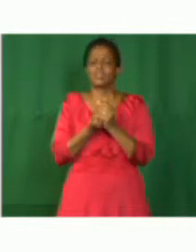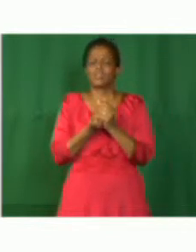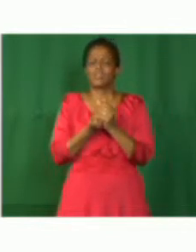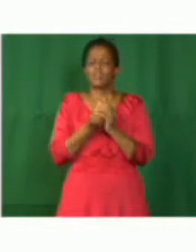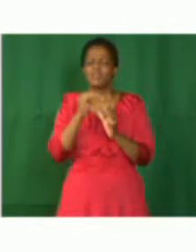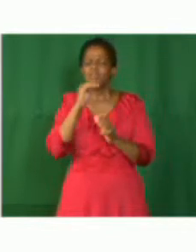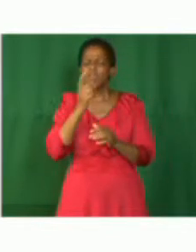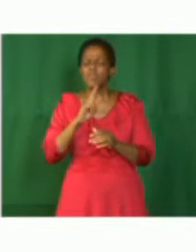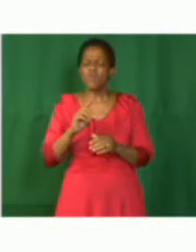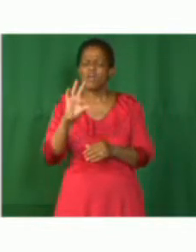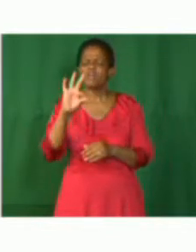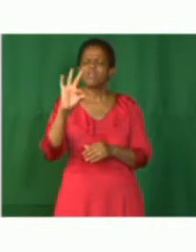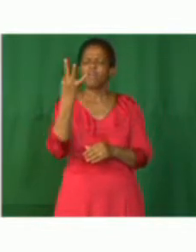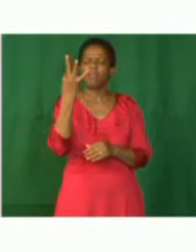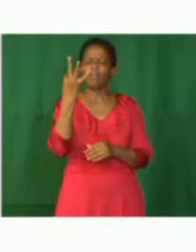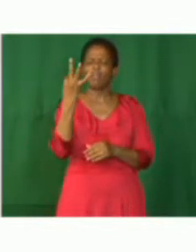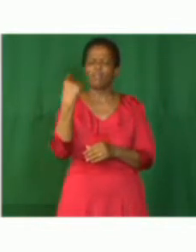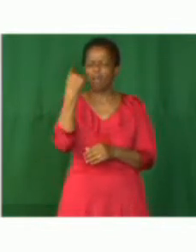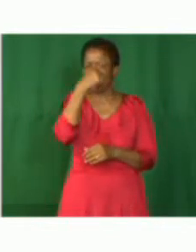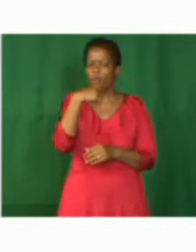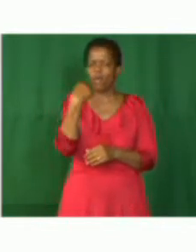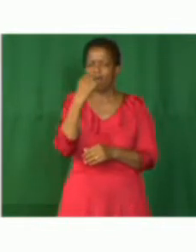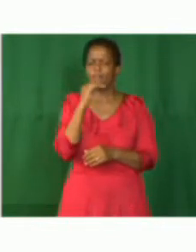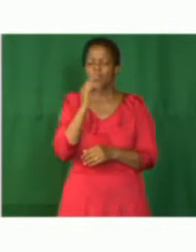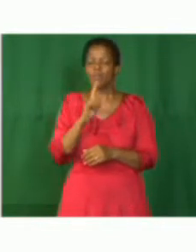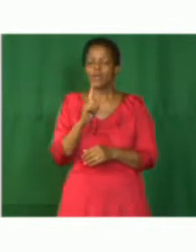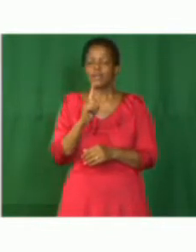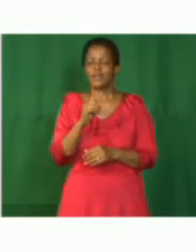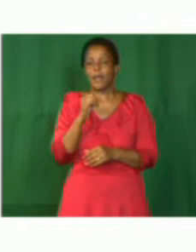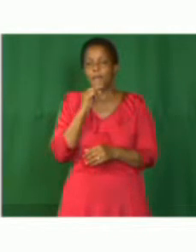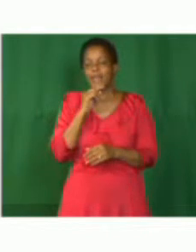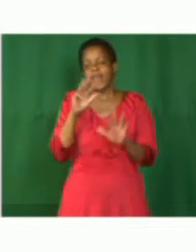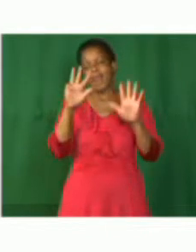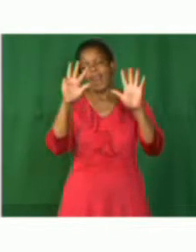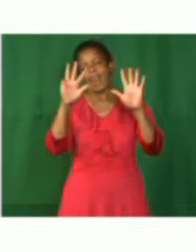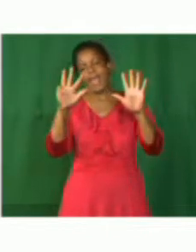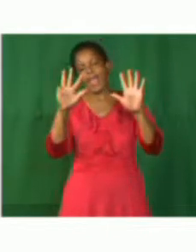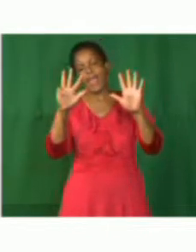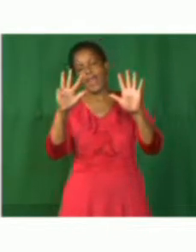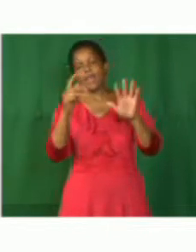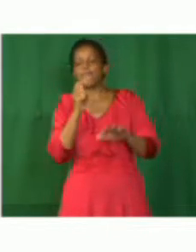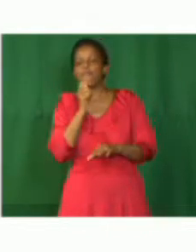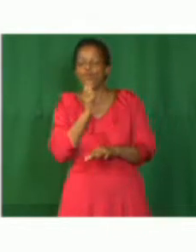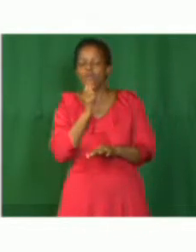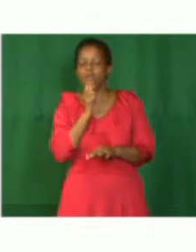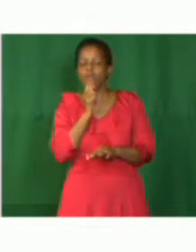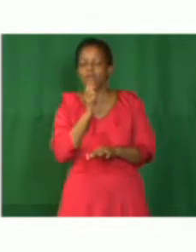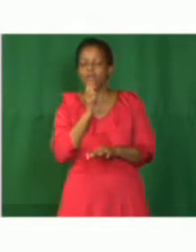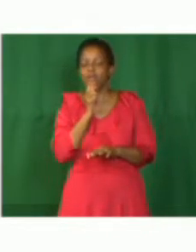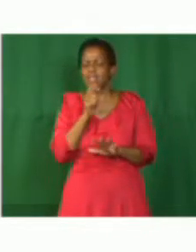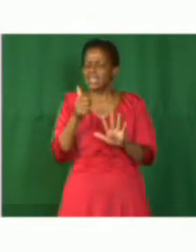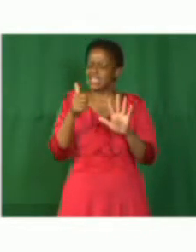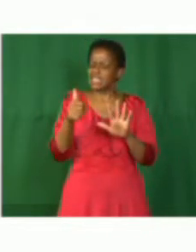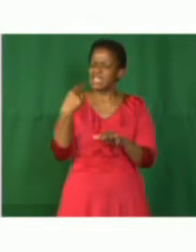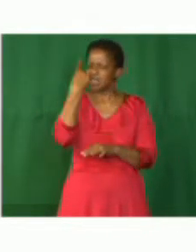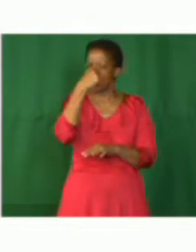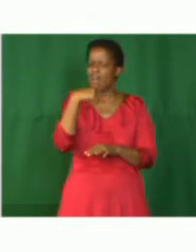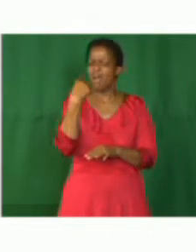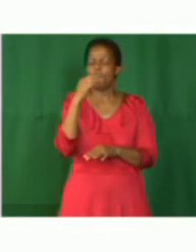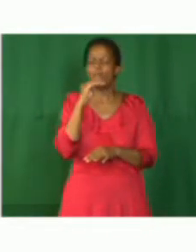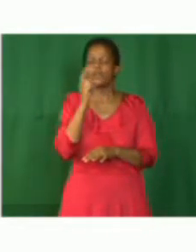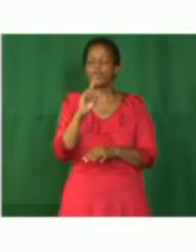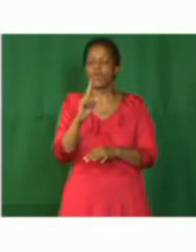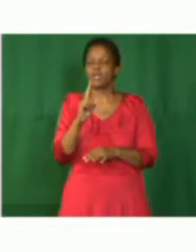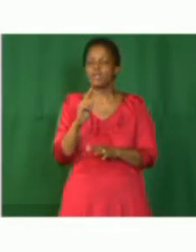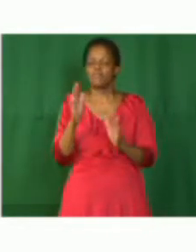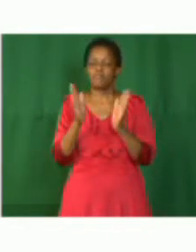hour? The 3rd hour is 9 a.m. This is 9 a.m. The 6th hour is 12 noon, and